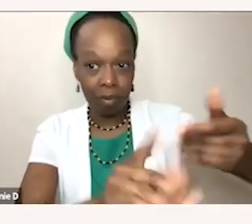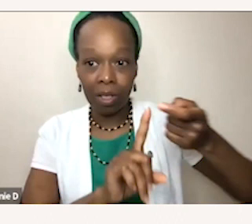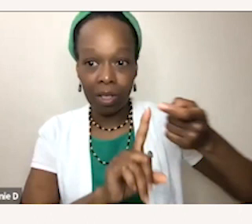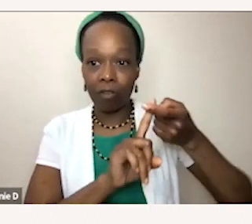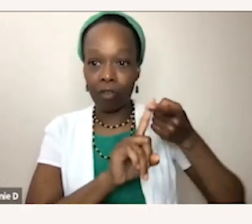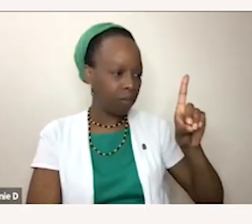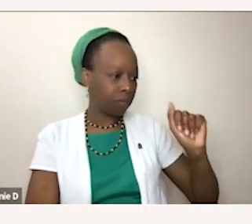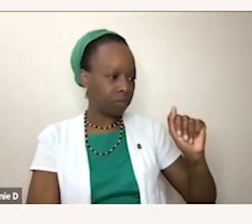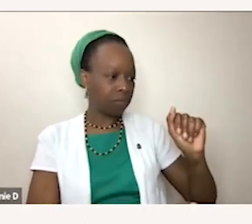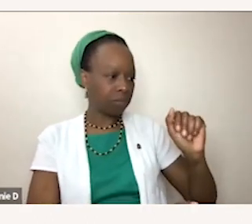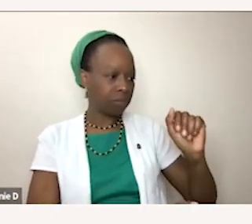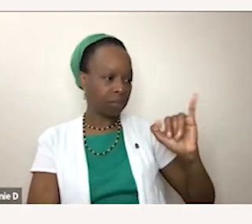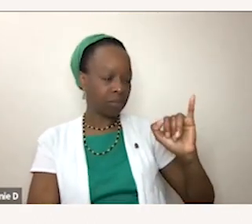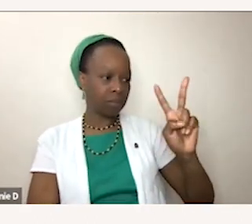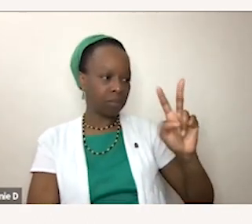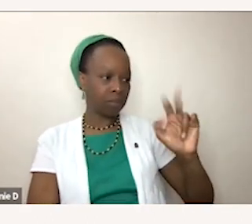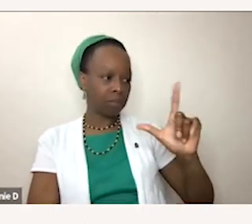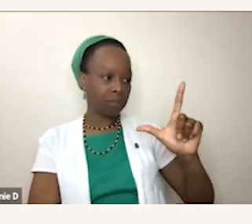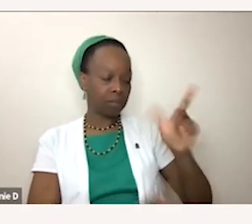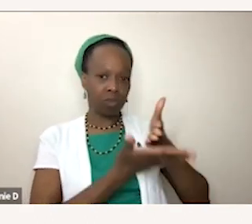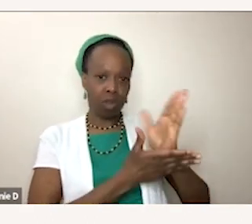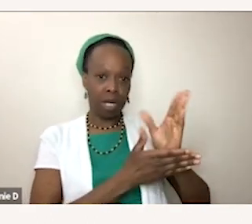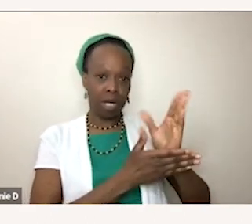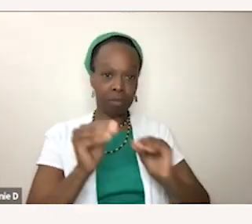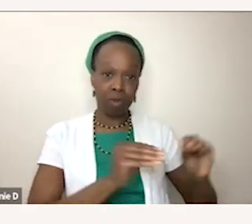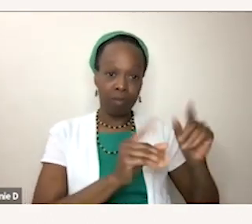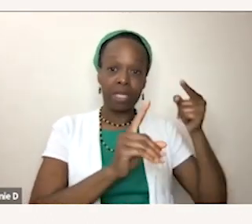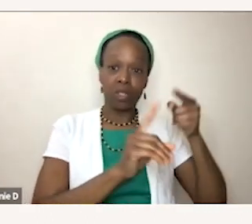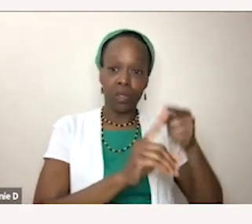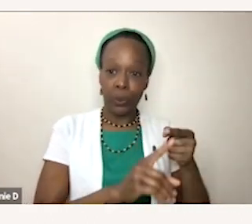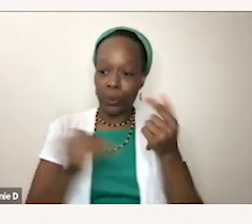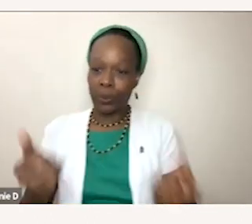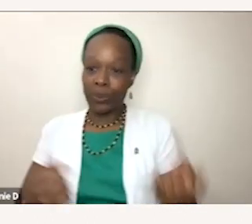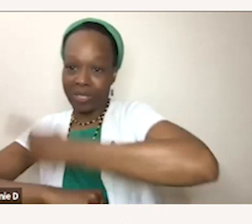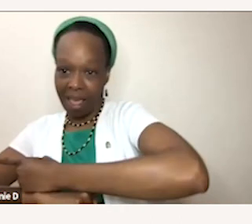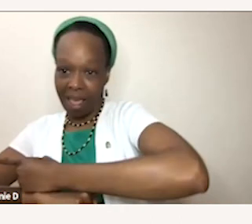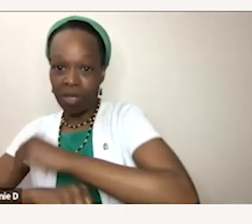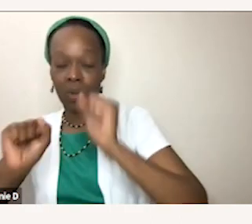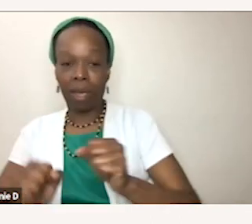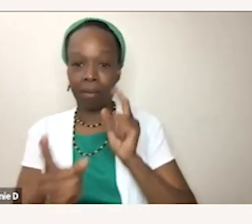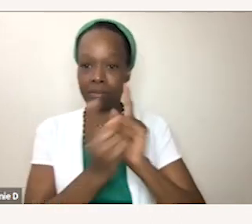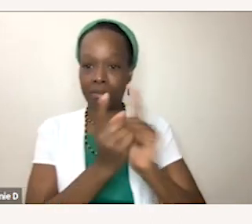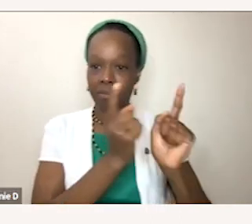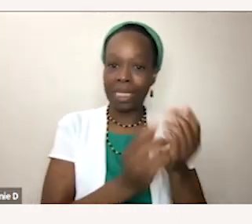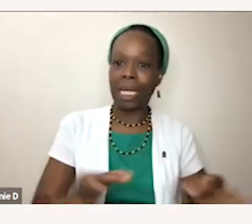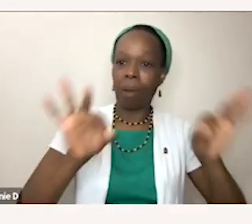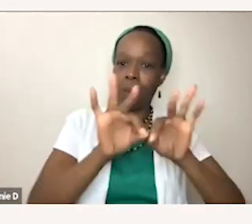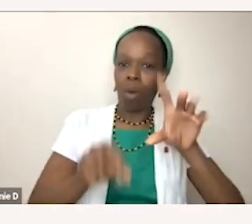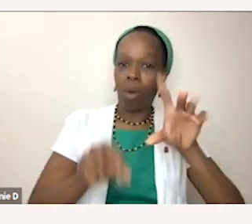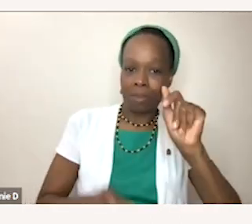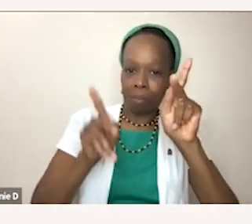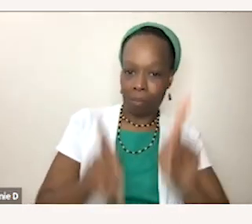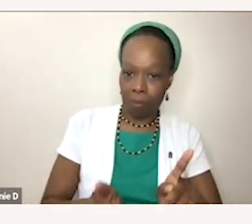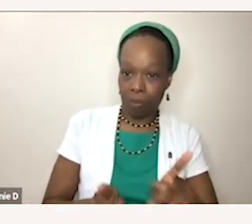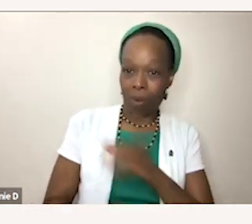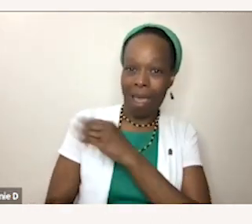some extraordinary people who have participated in that. And I think we really need to make sure that language is protected under law. So it's something that